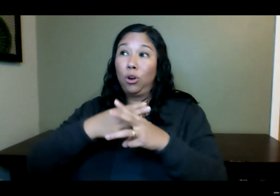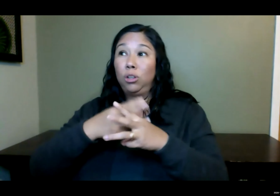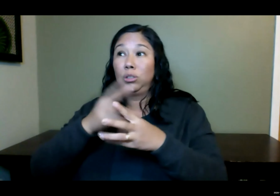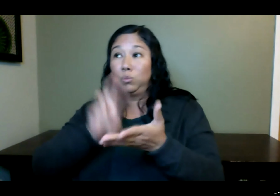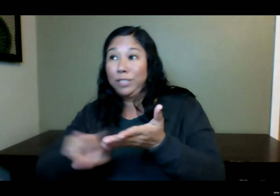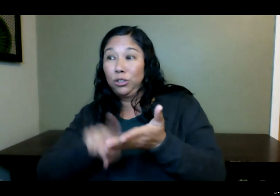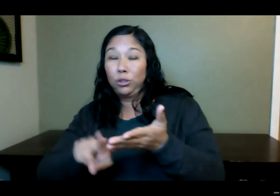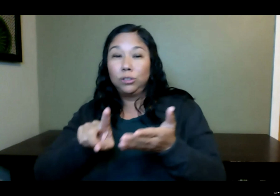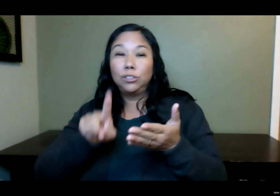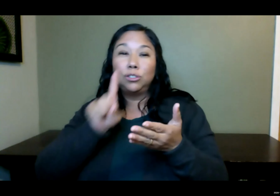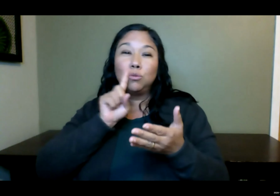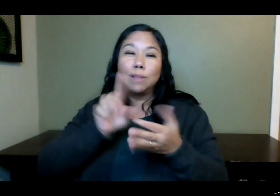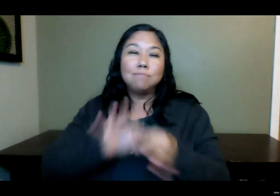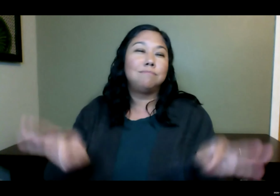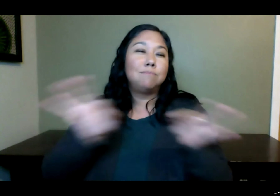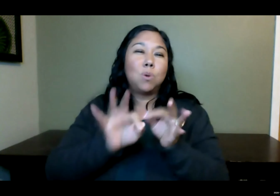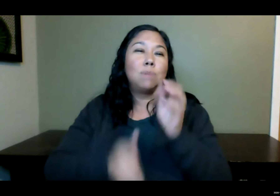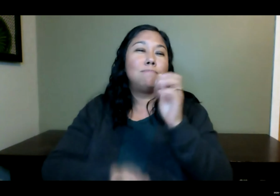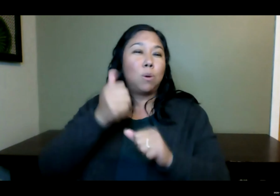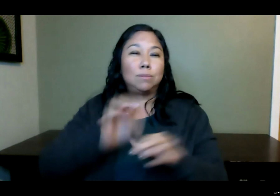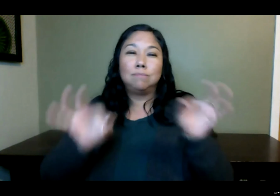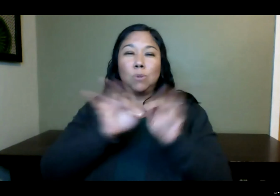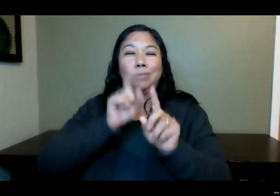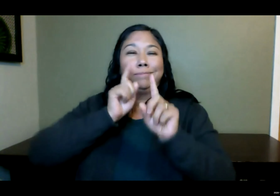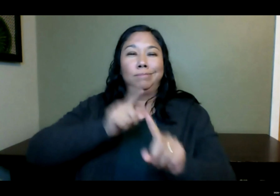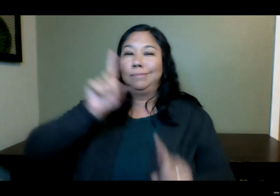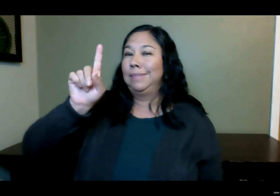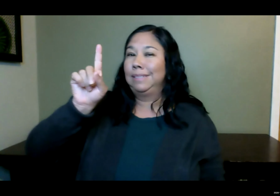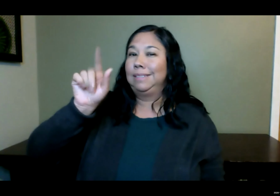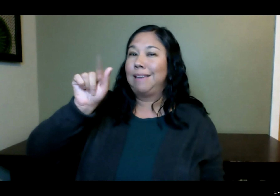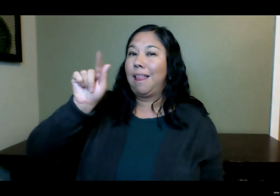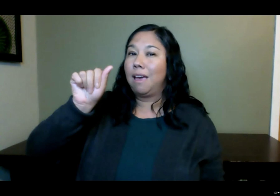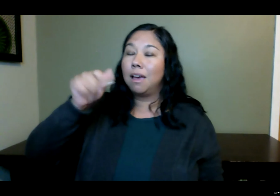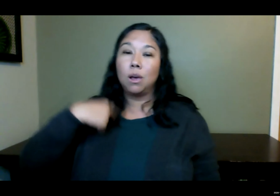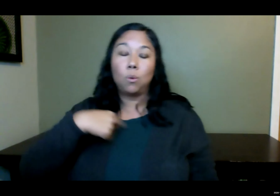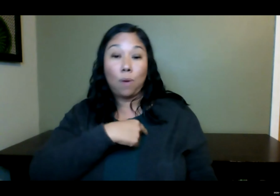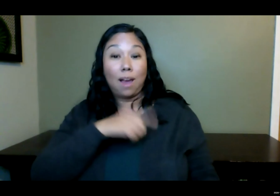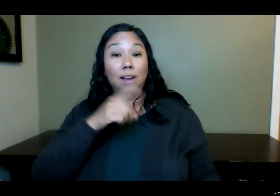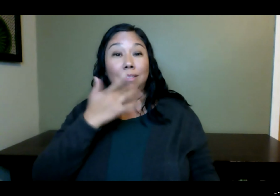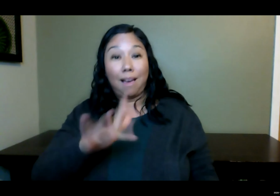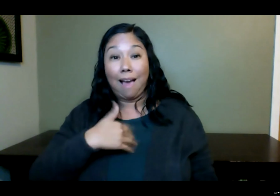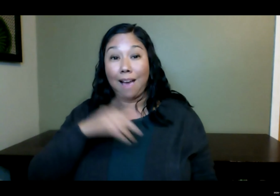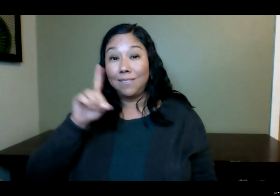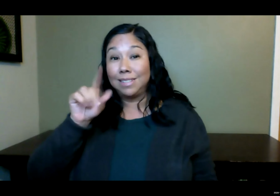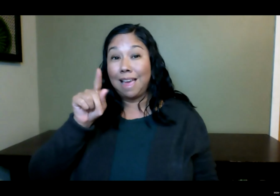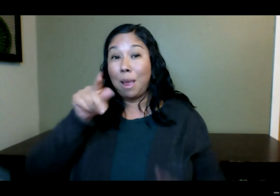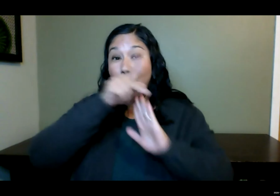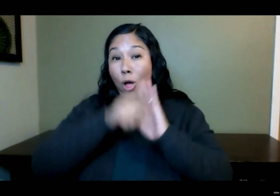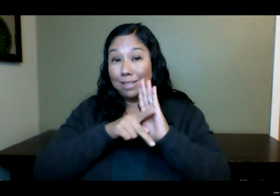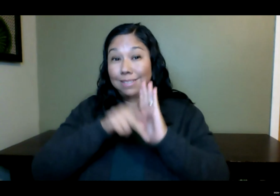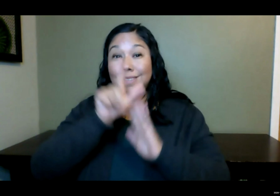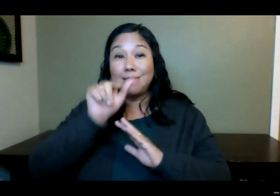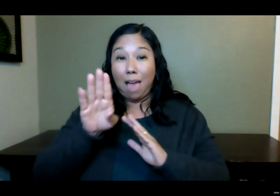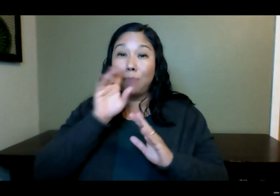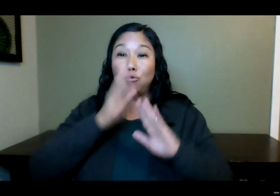at. And we were very fortunate to get the data policy lab, and those are actually run by 3 Pacific Islander, very talented young